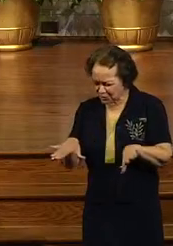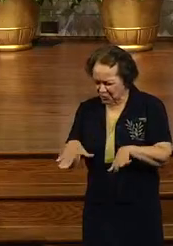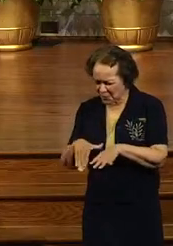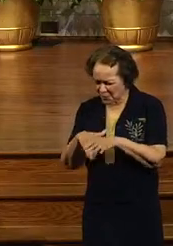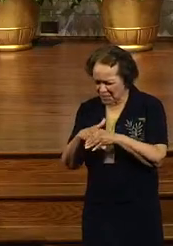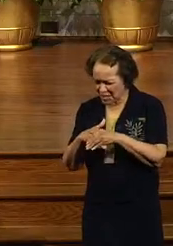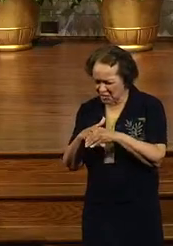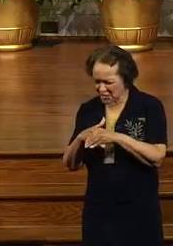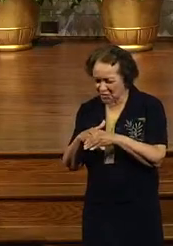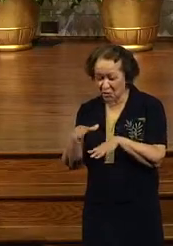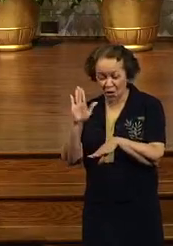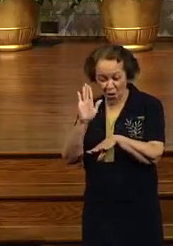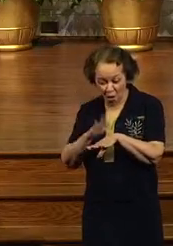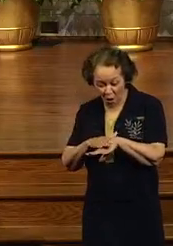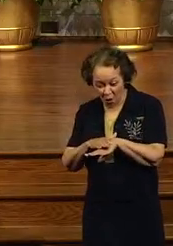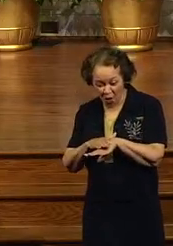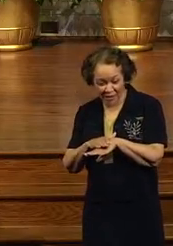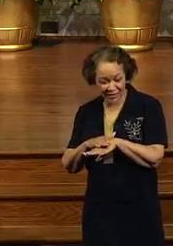upon looks